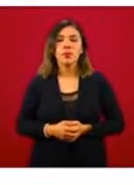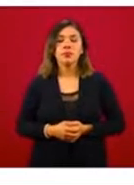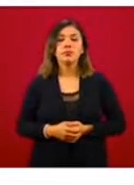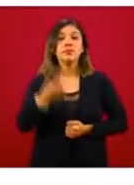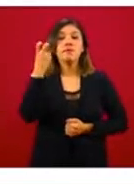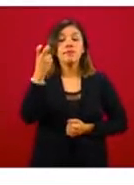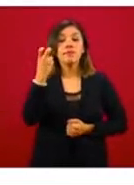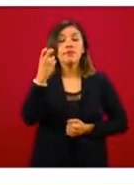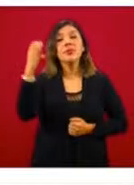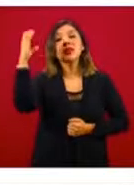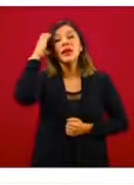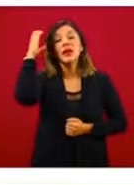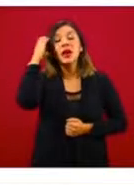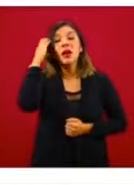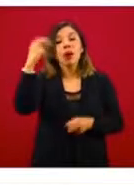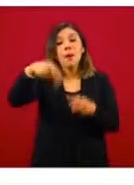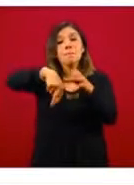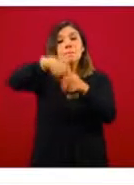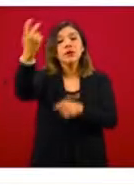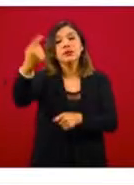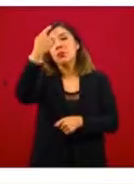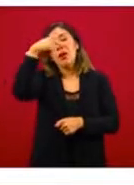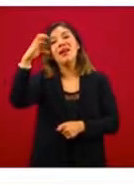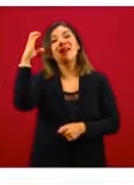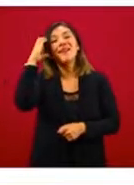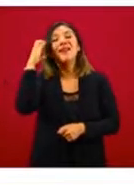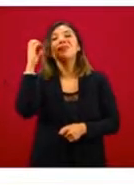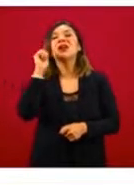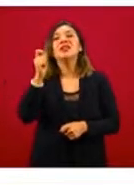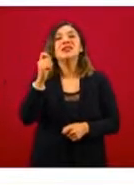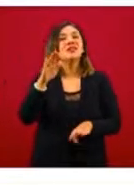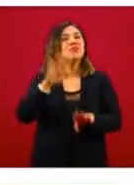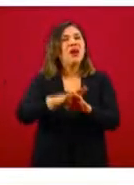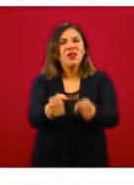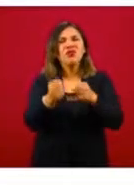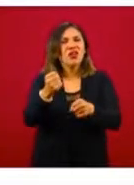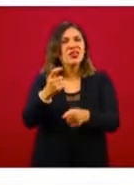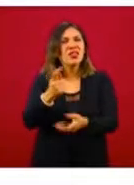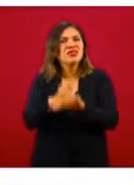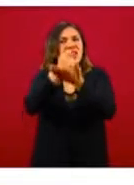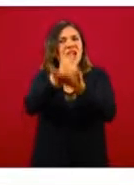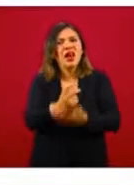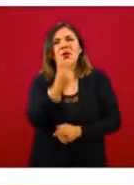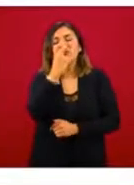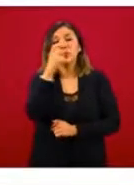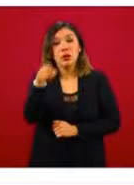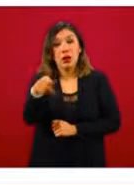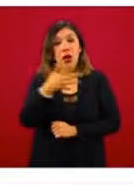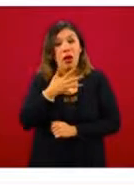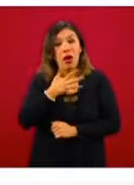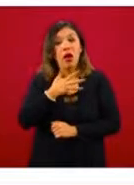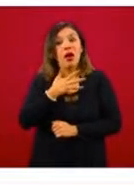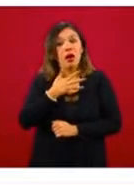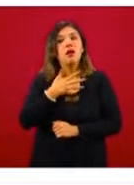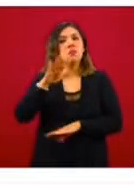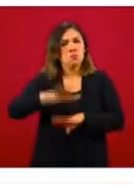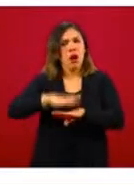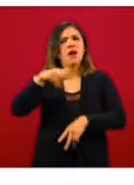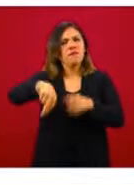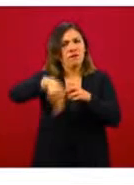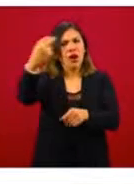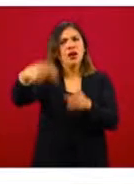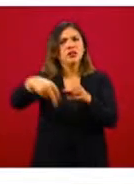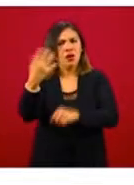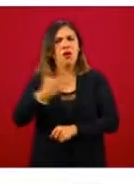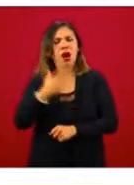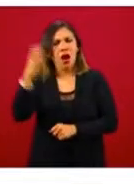Here we see availability for beds with ventilators in the ICU. Here we can see there's a